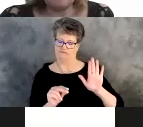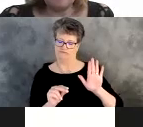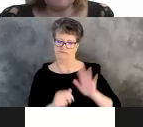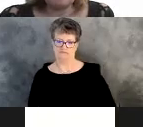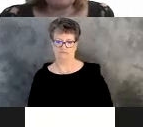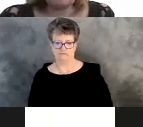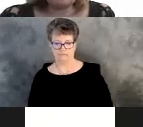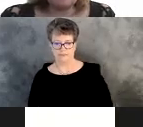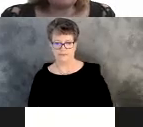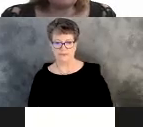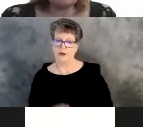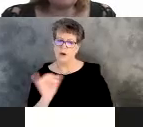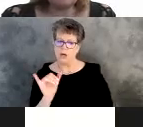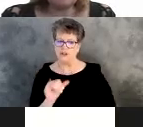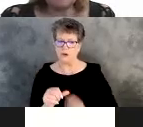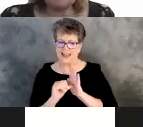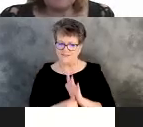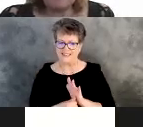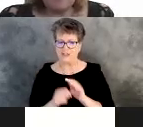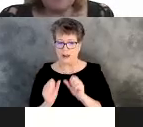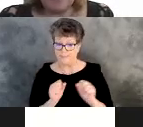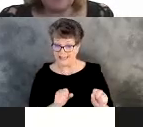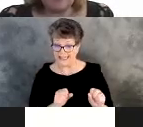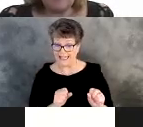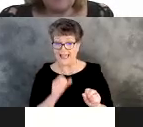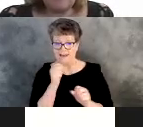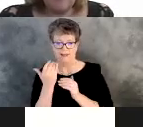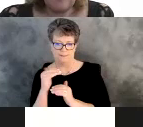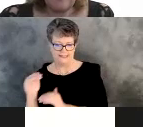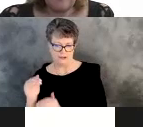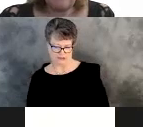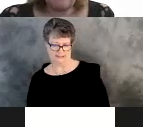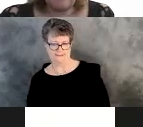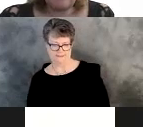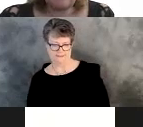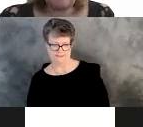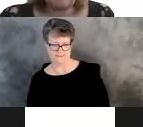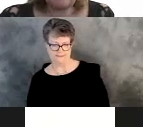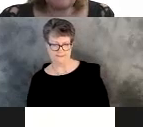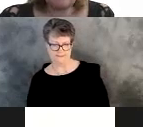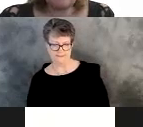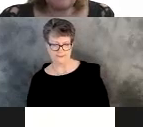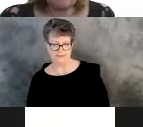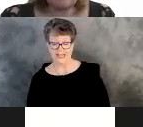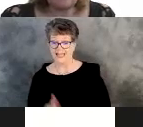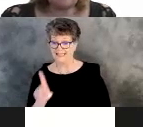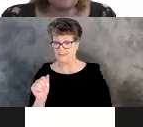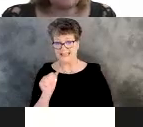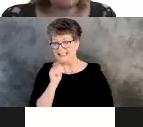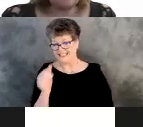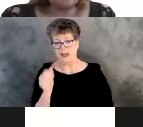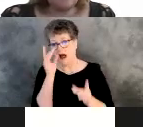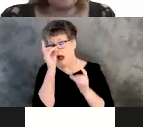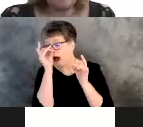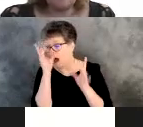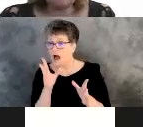condition. There's also an emphasis on ability rather than limitations, and that disability is not a tragedy or challenge